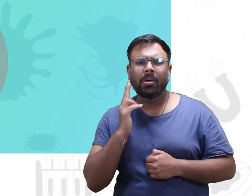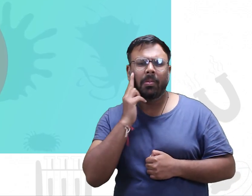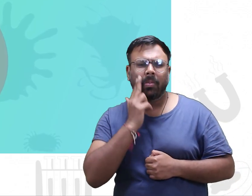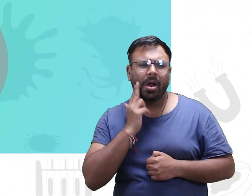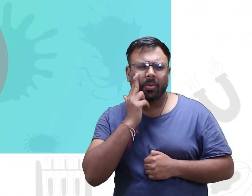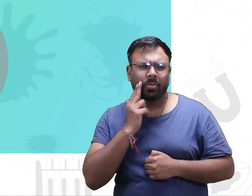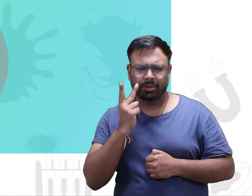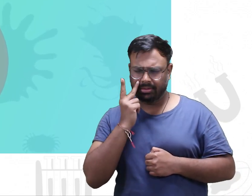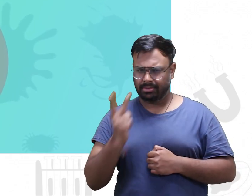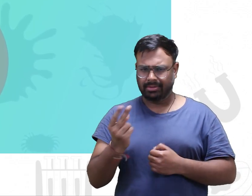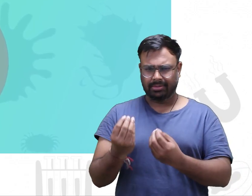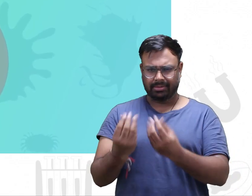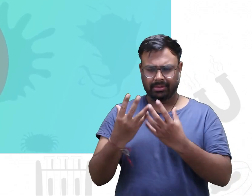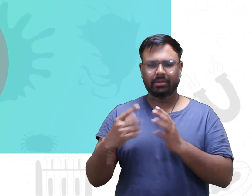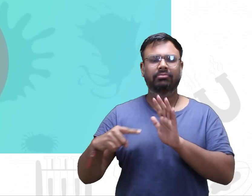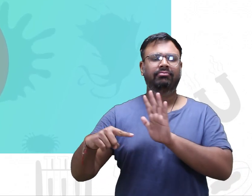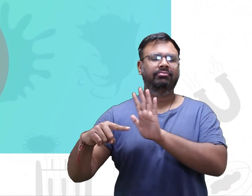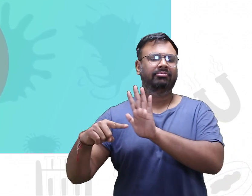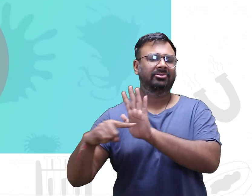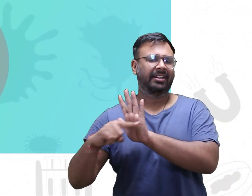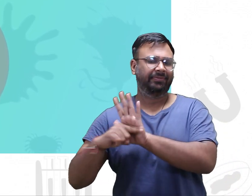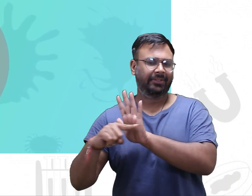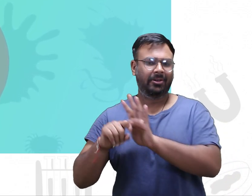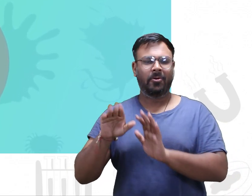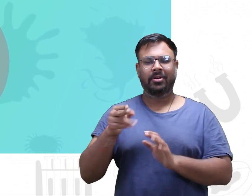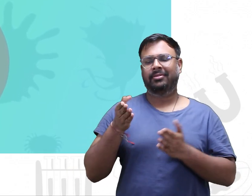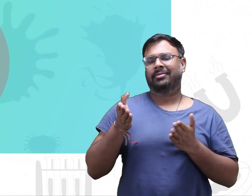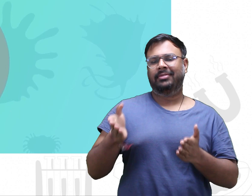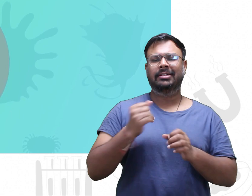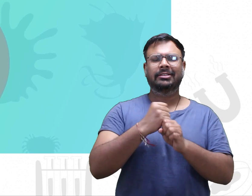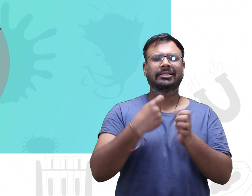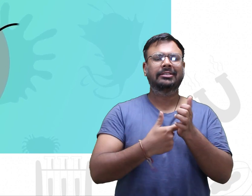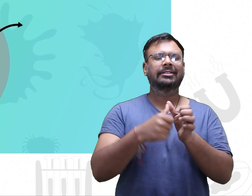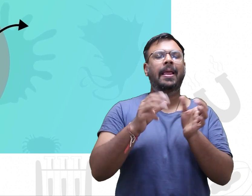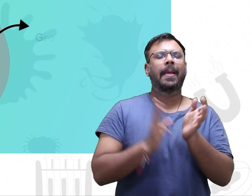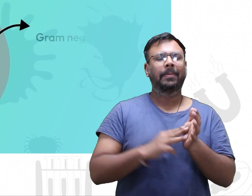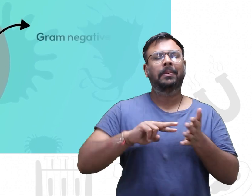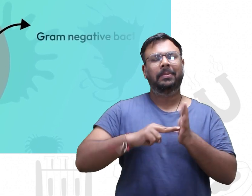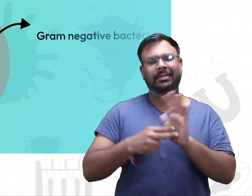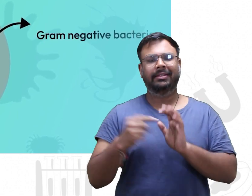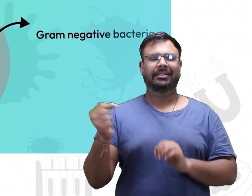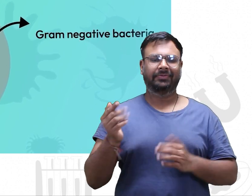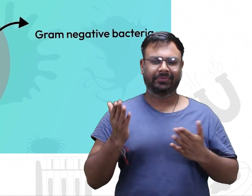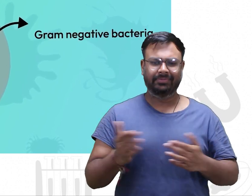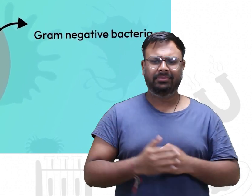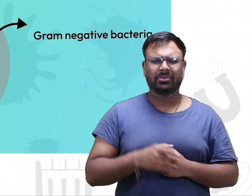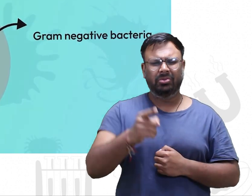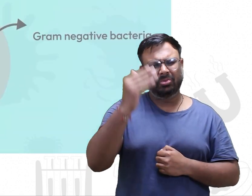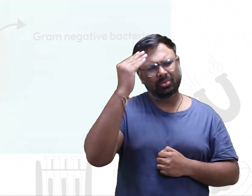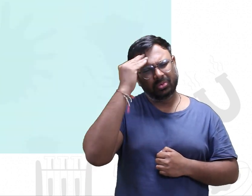which loses crystal violet are counter stained by the safranin, and hence these cells appear pink in color, called gram-negative